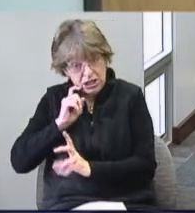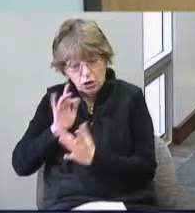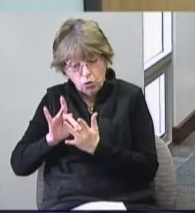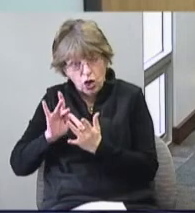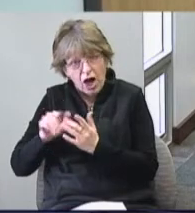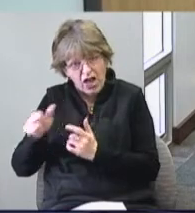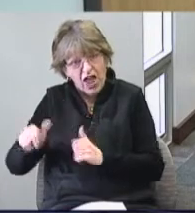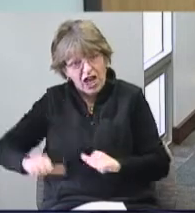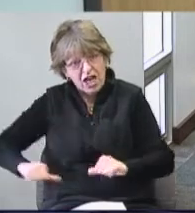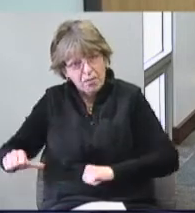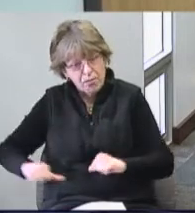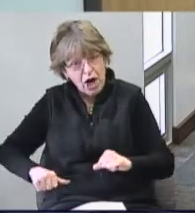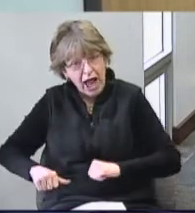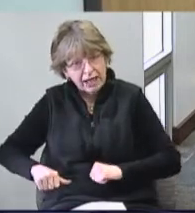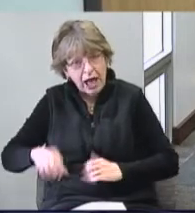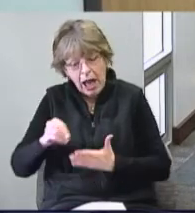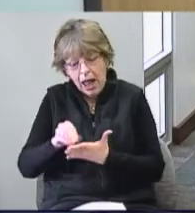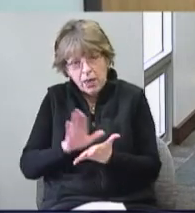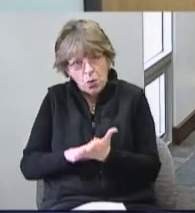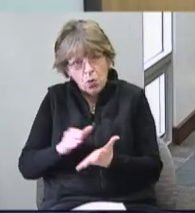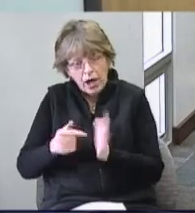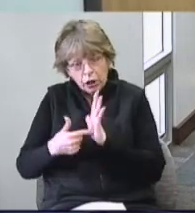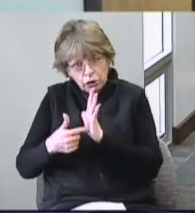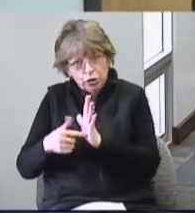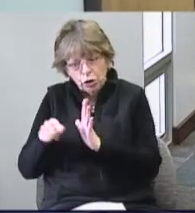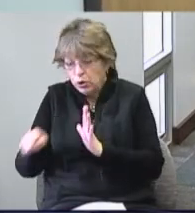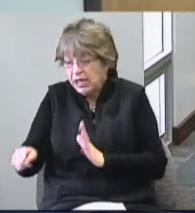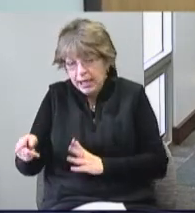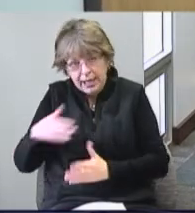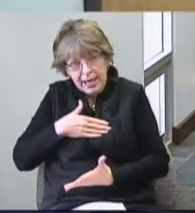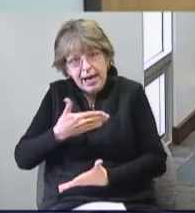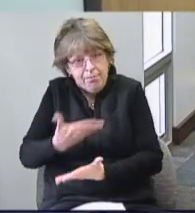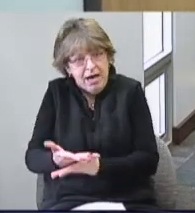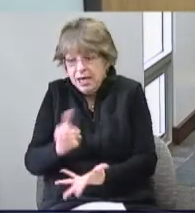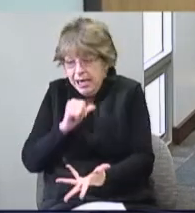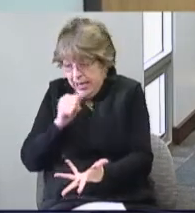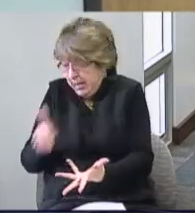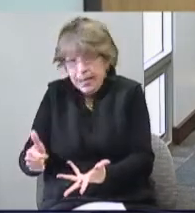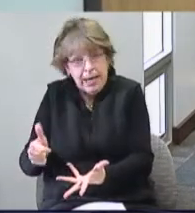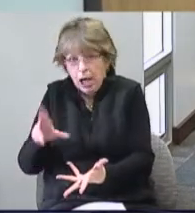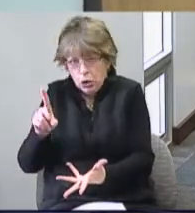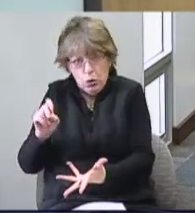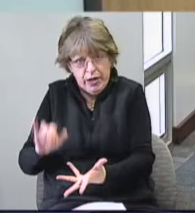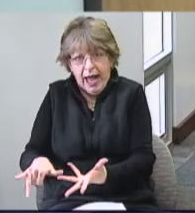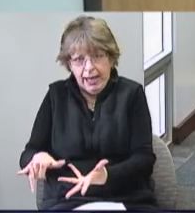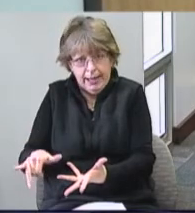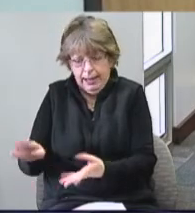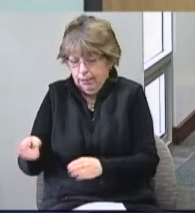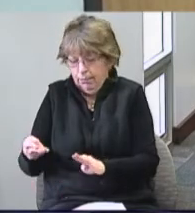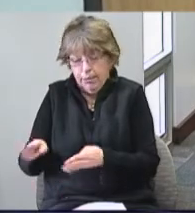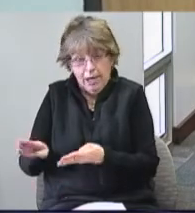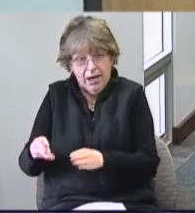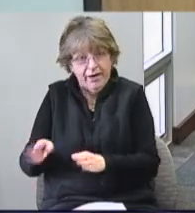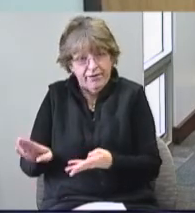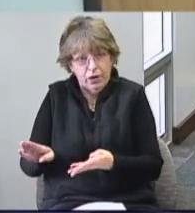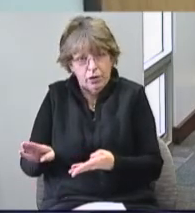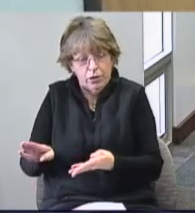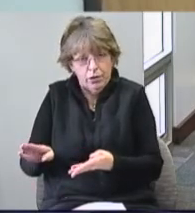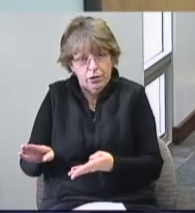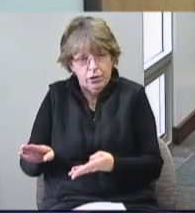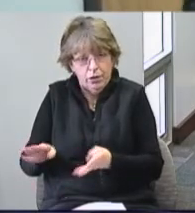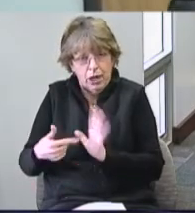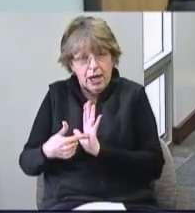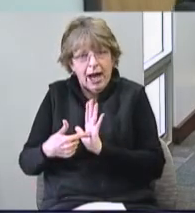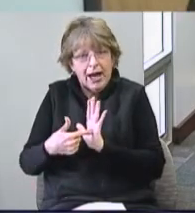record shows indeed Officer Ragosa admitted that he didn't engage in that conduct. It confirmed